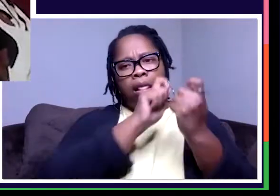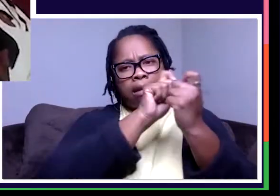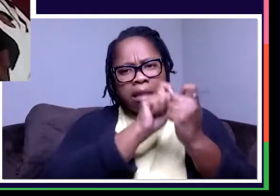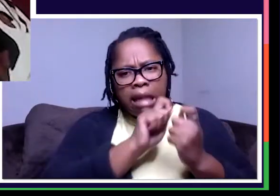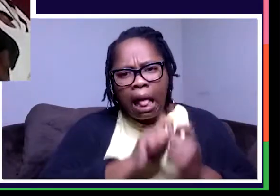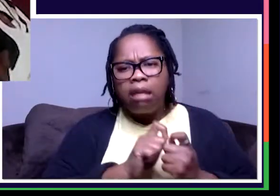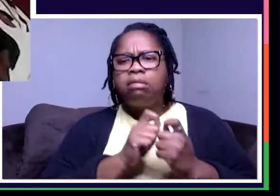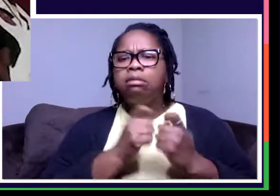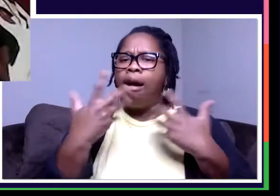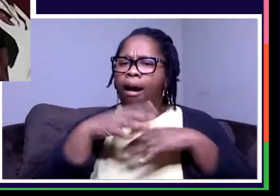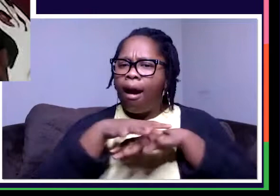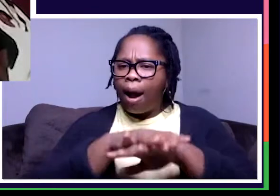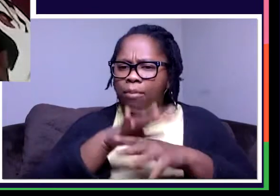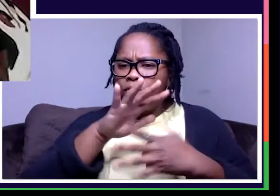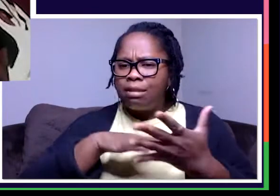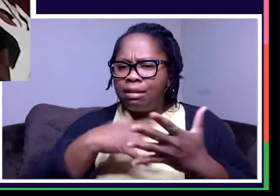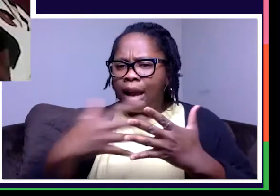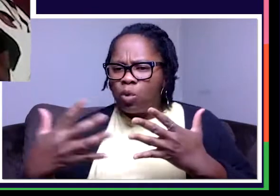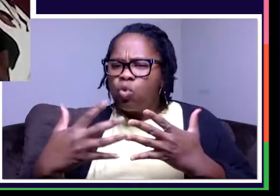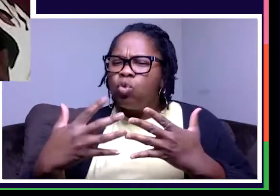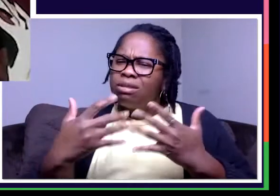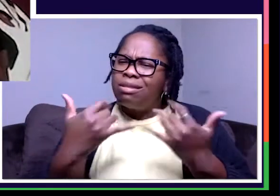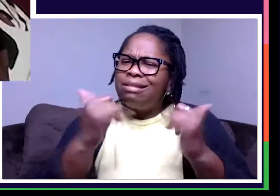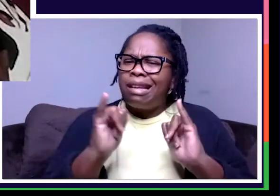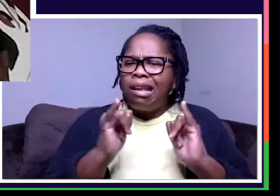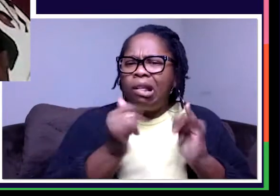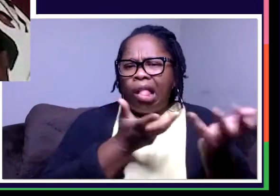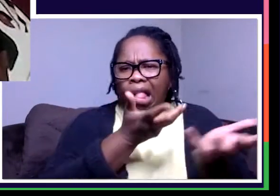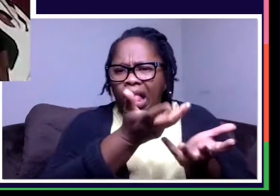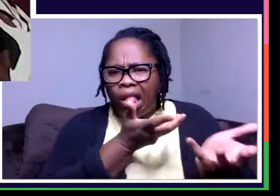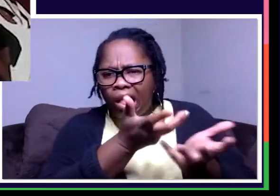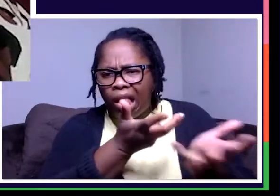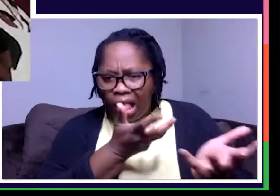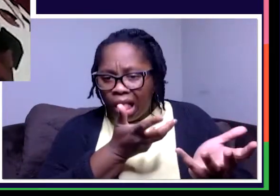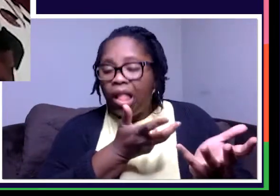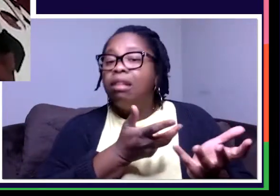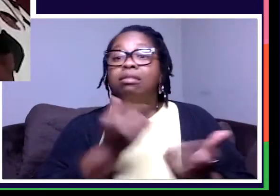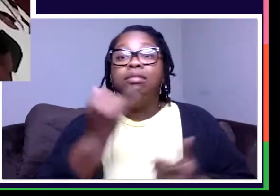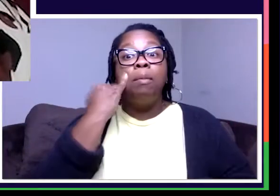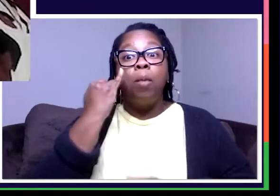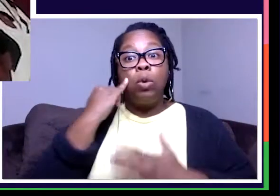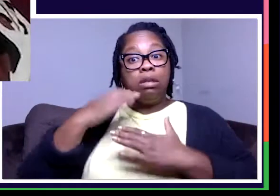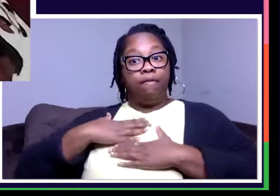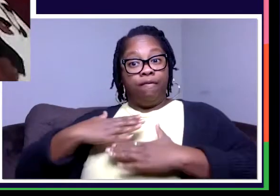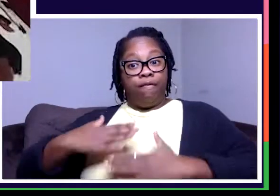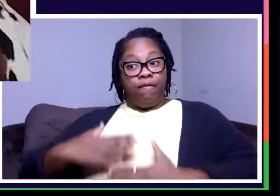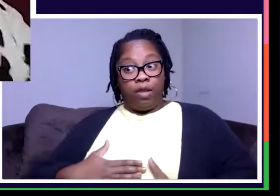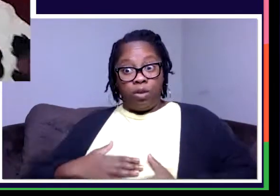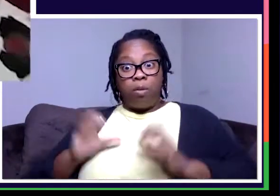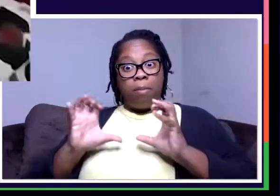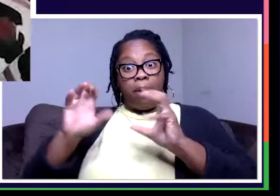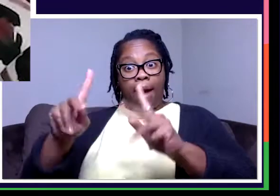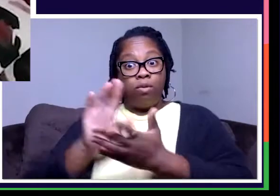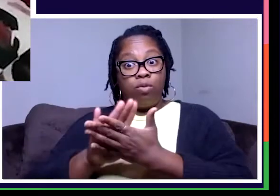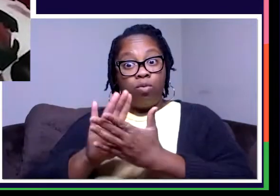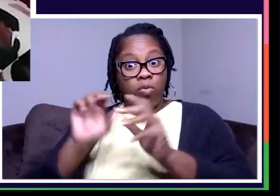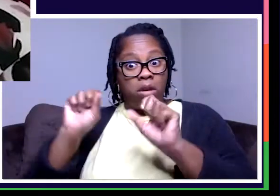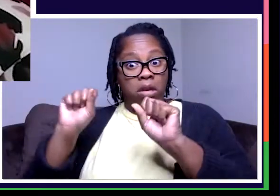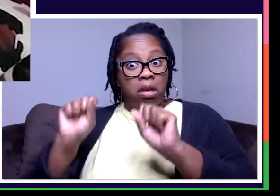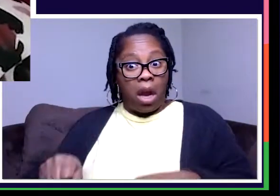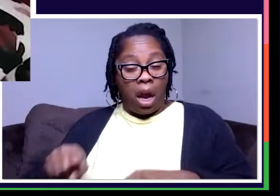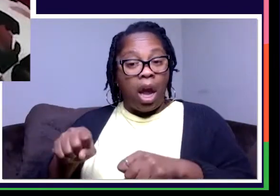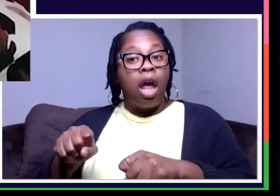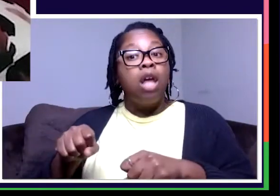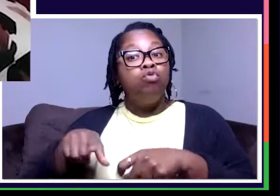still bargaining the details of hybrid schedules so as to be prepared if a physical